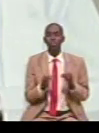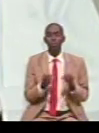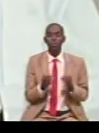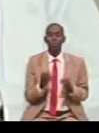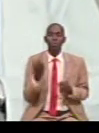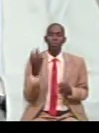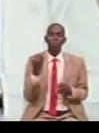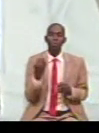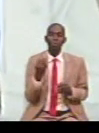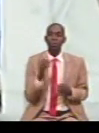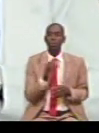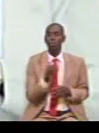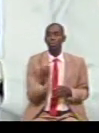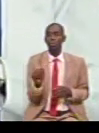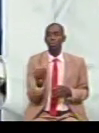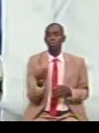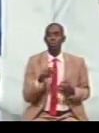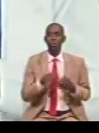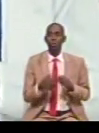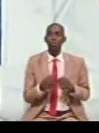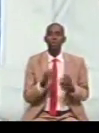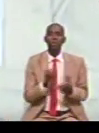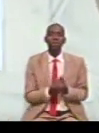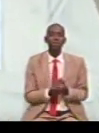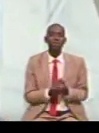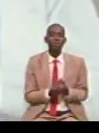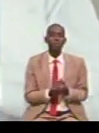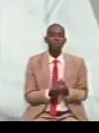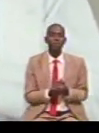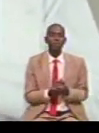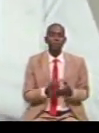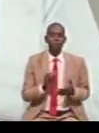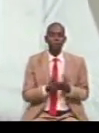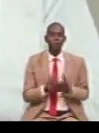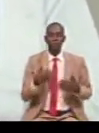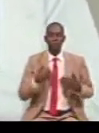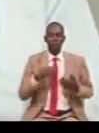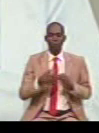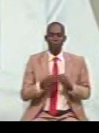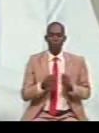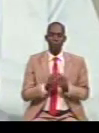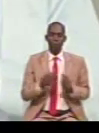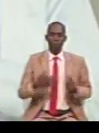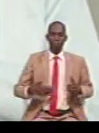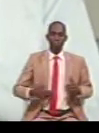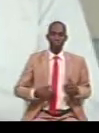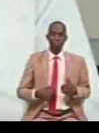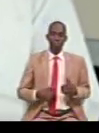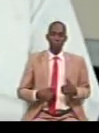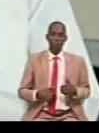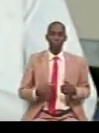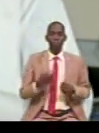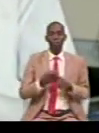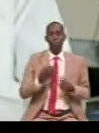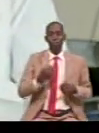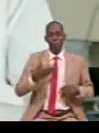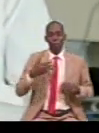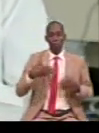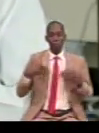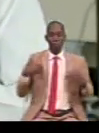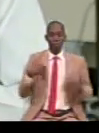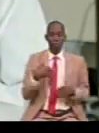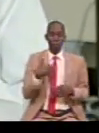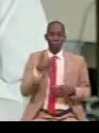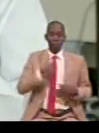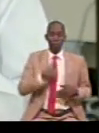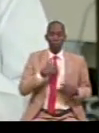where there's something that separates your abdomen from the thorax, or your stomach from the chest. So then, in a